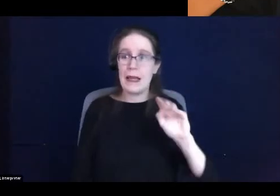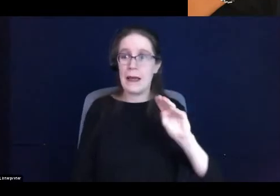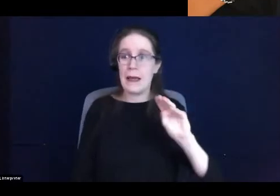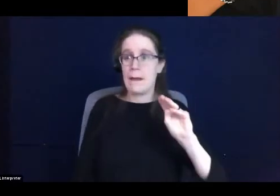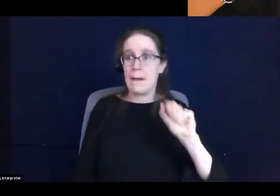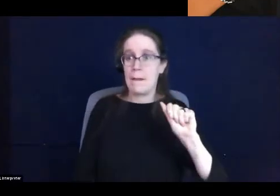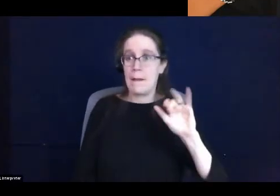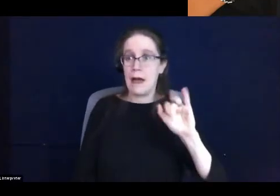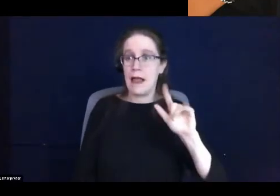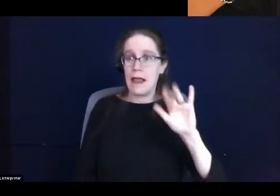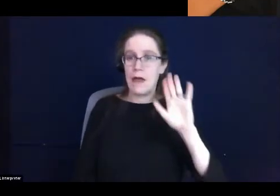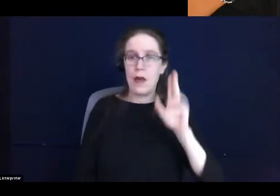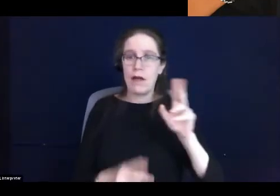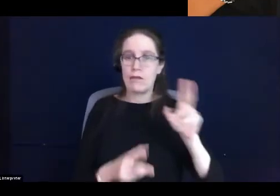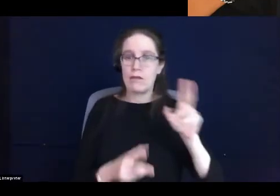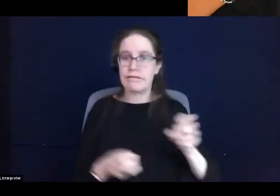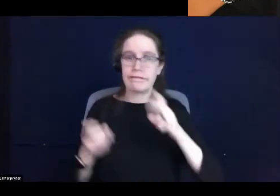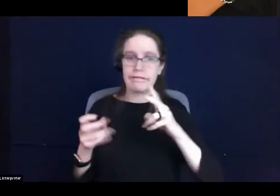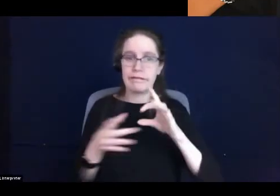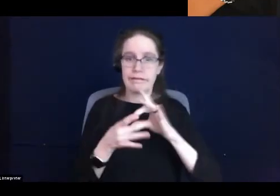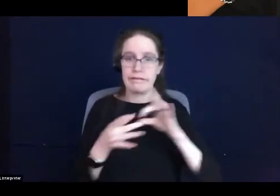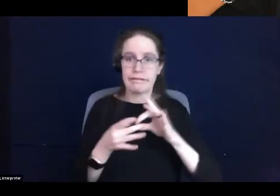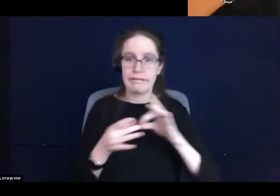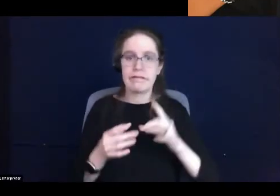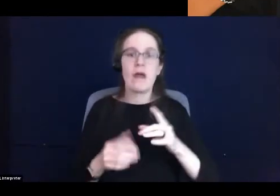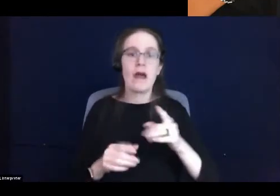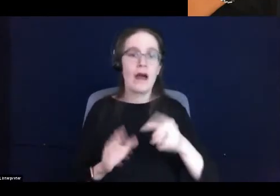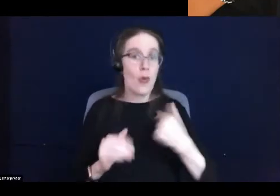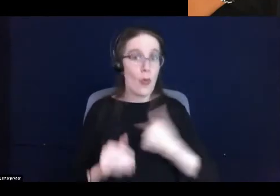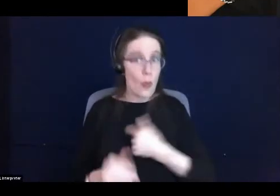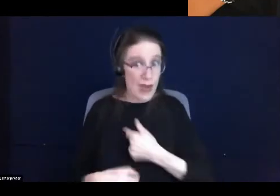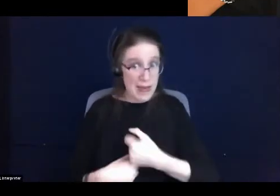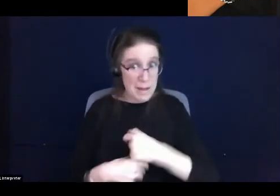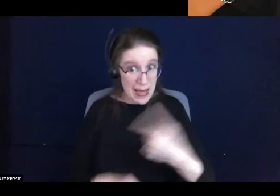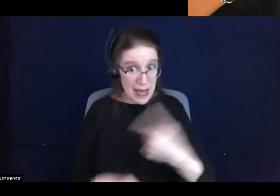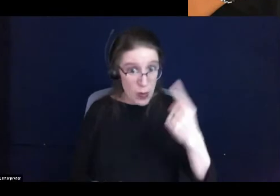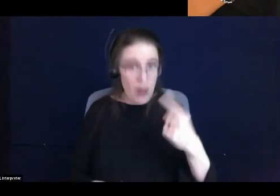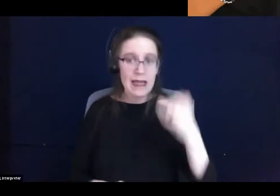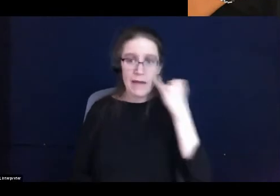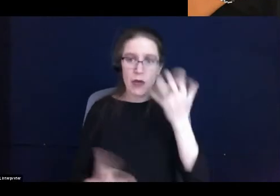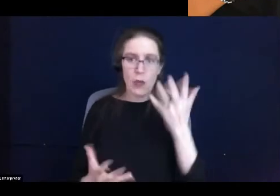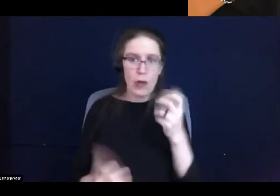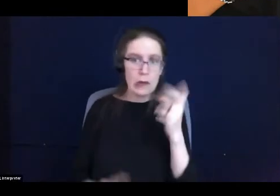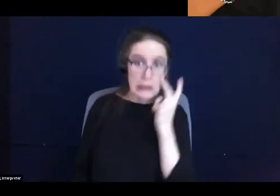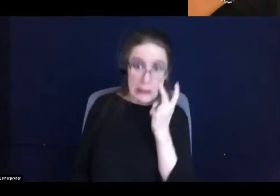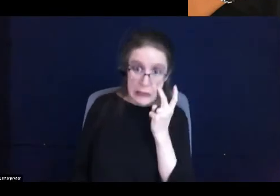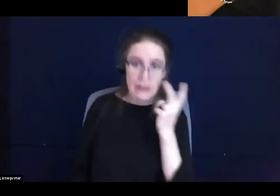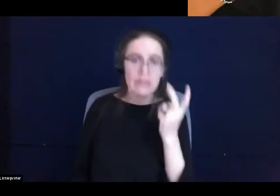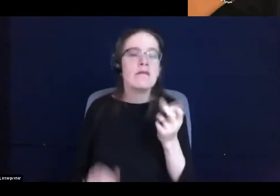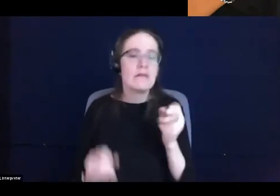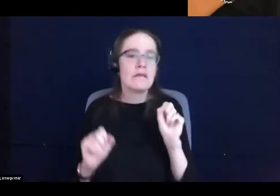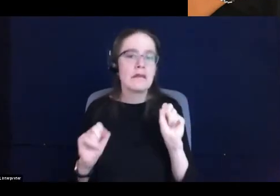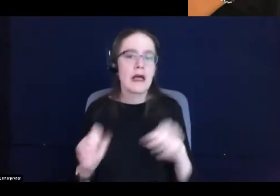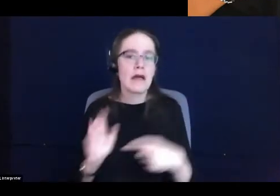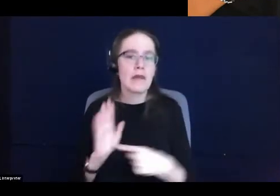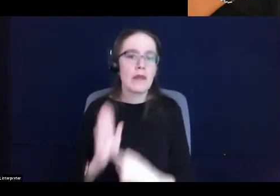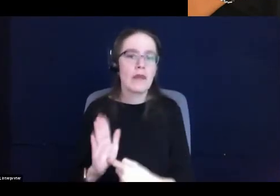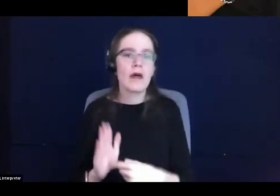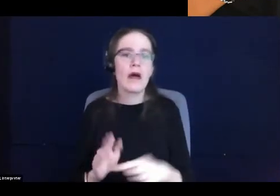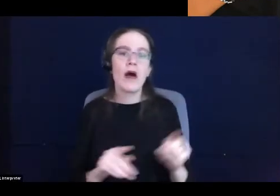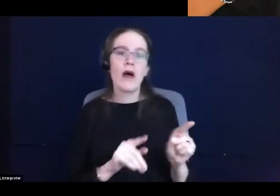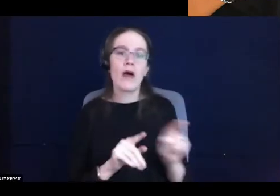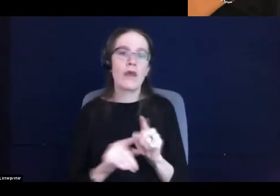one already, so if you're looking for one, we have that for you. You can also invest in